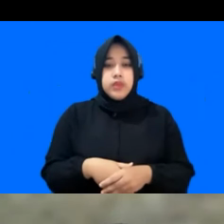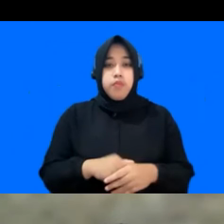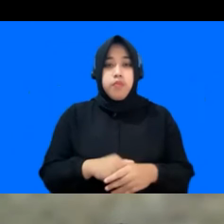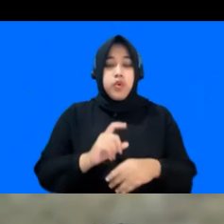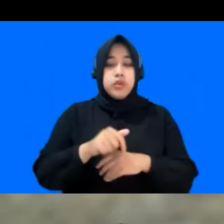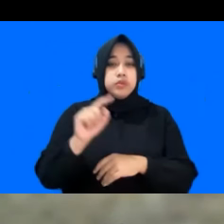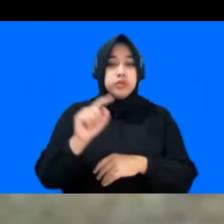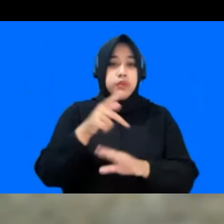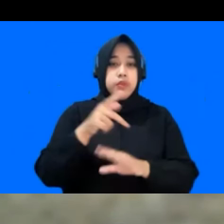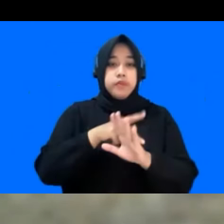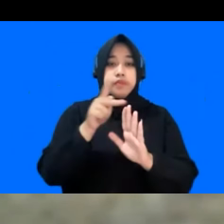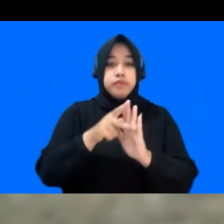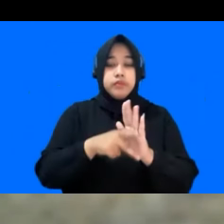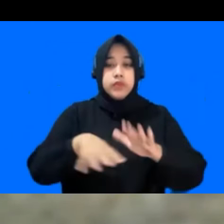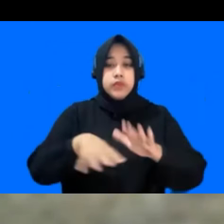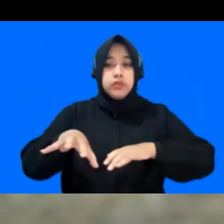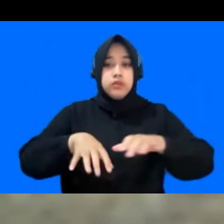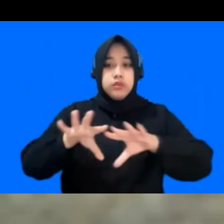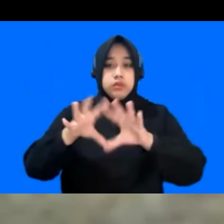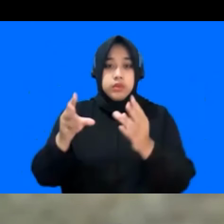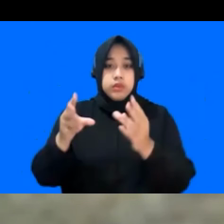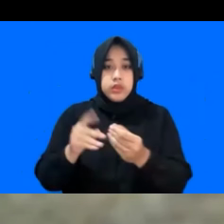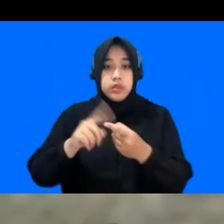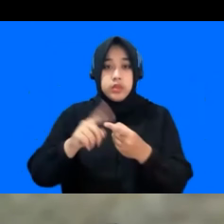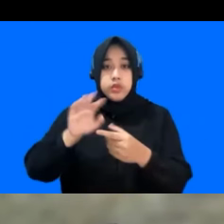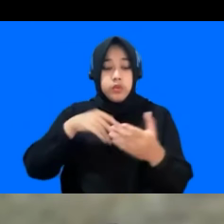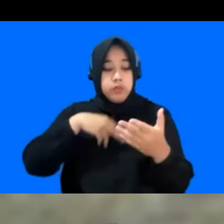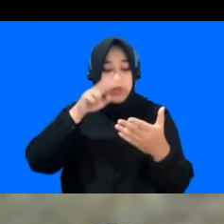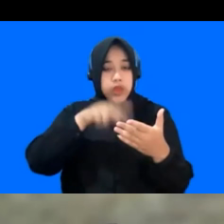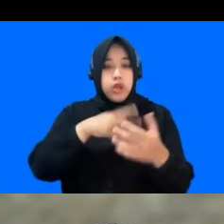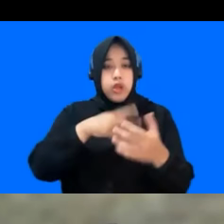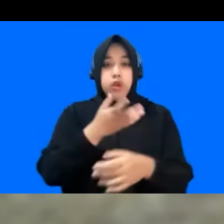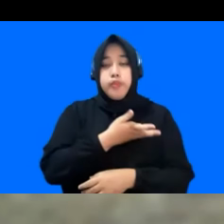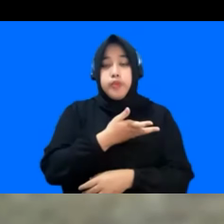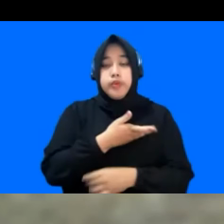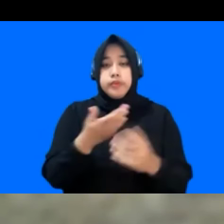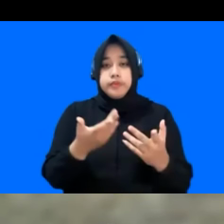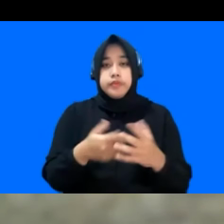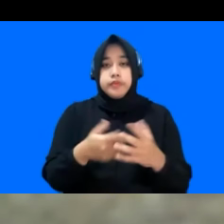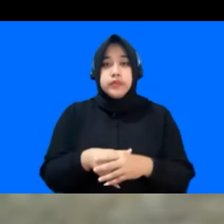see here that we have a strong, very strong social resilience component.